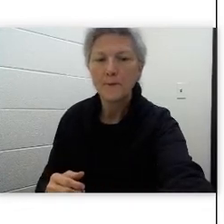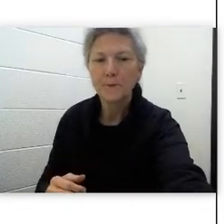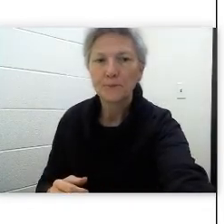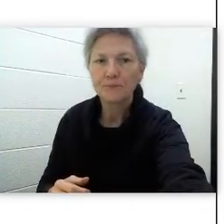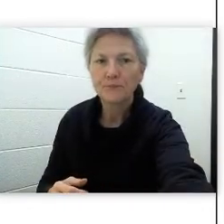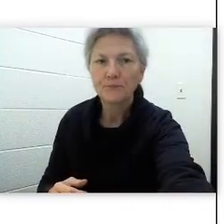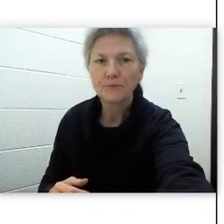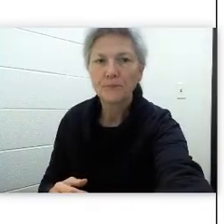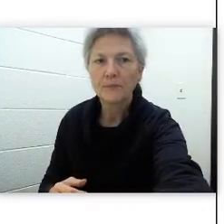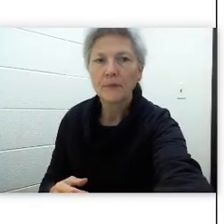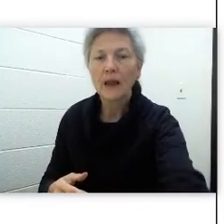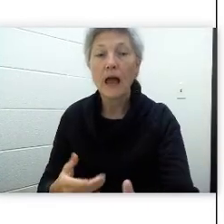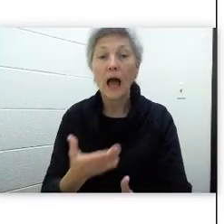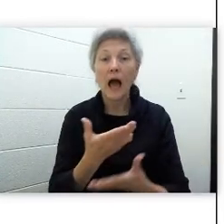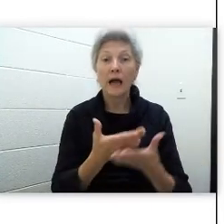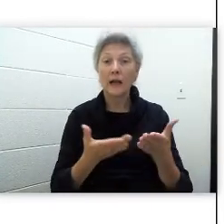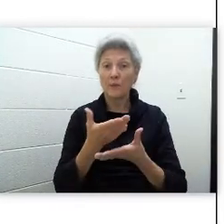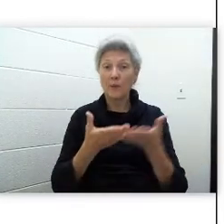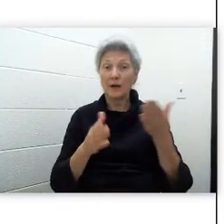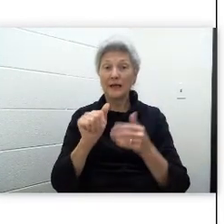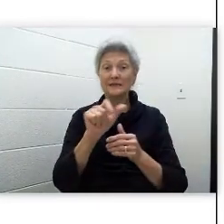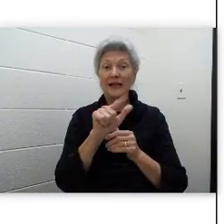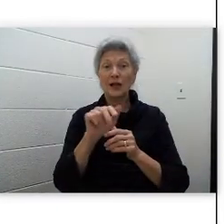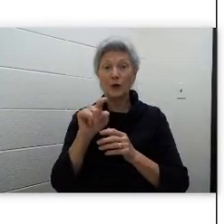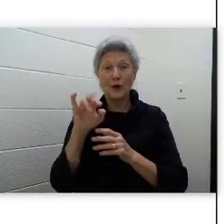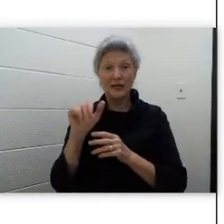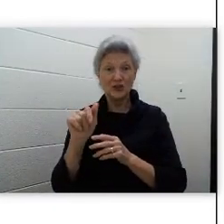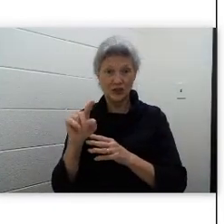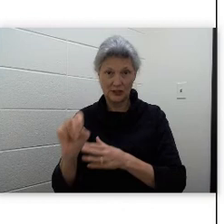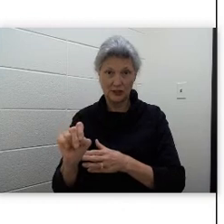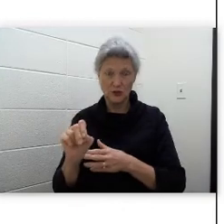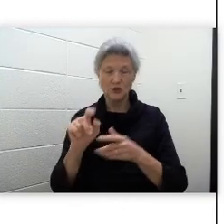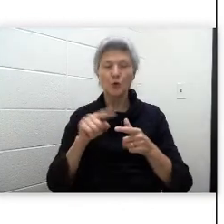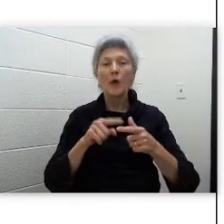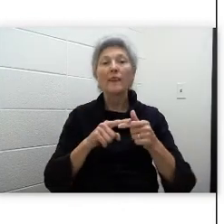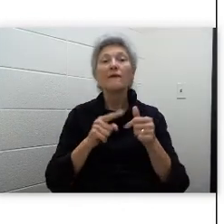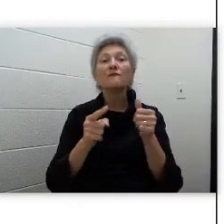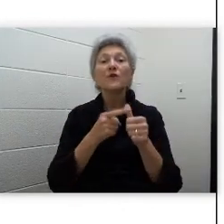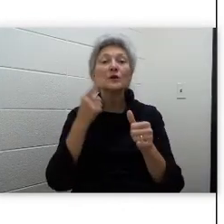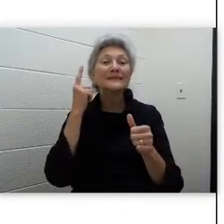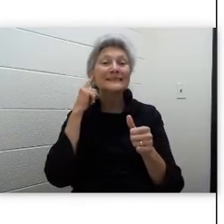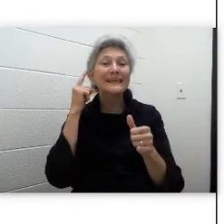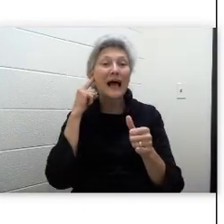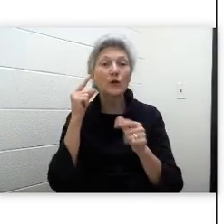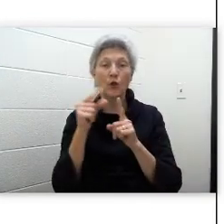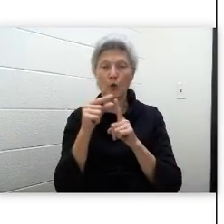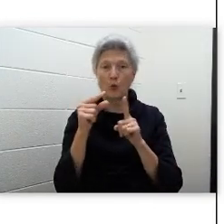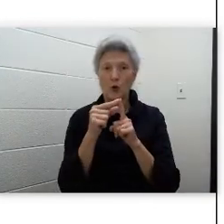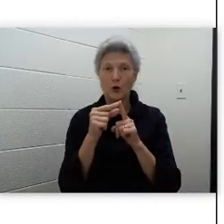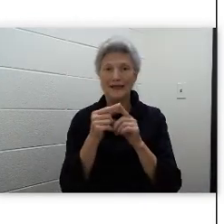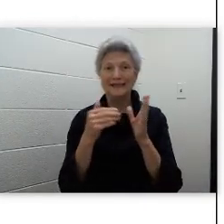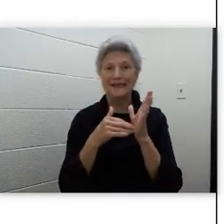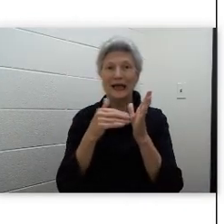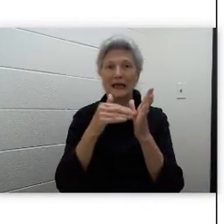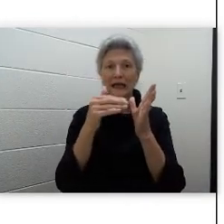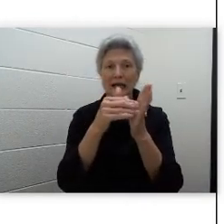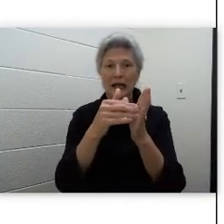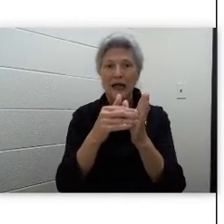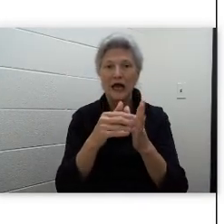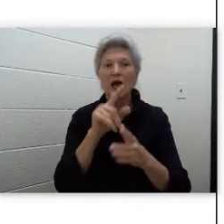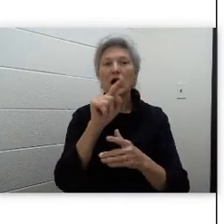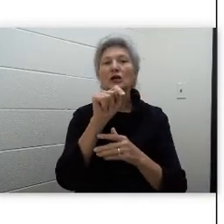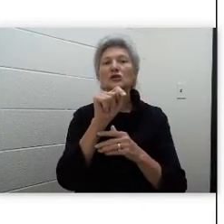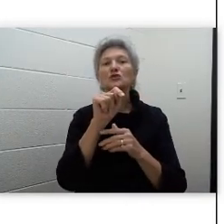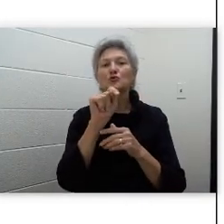Another common element of poetry is alliteration. Alliteration is when the consonant sound is repeated at the beginning of words. Like Tracy